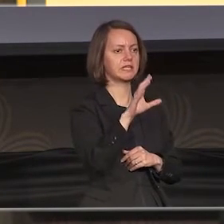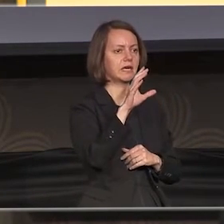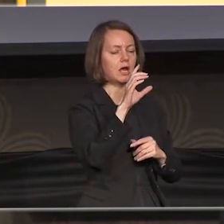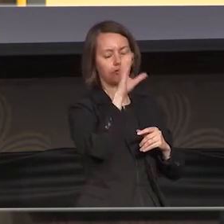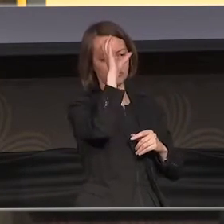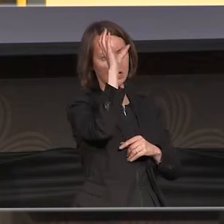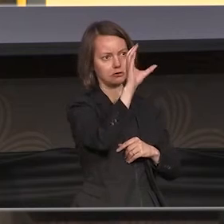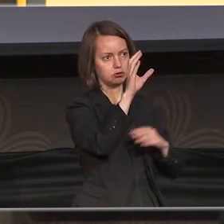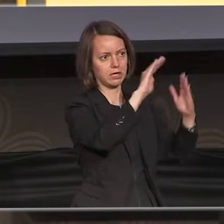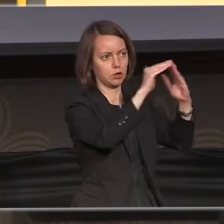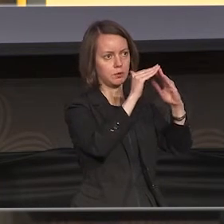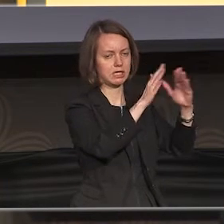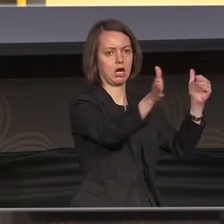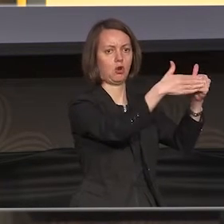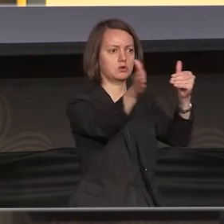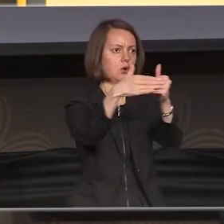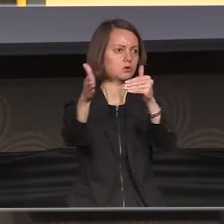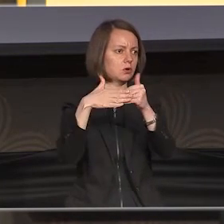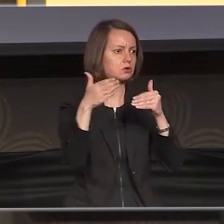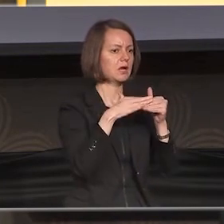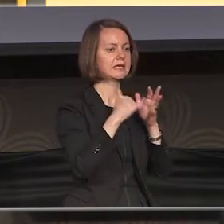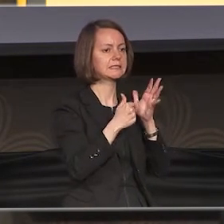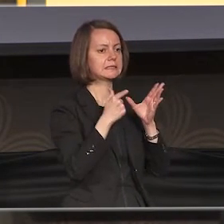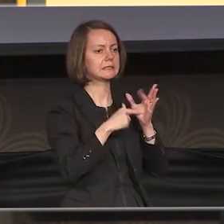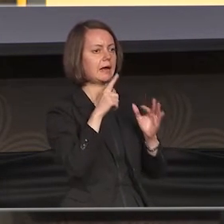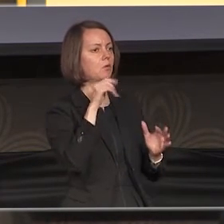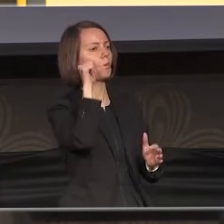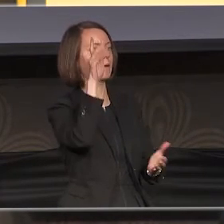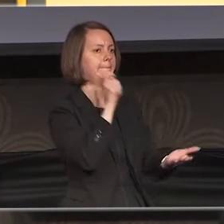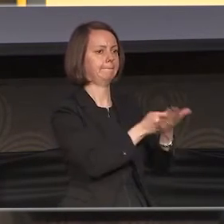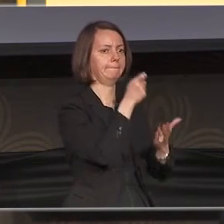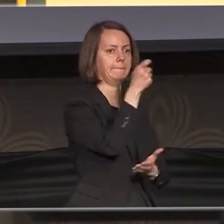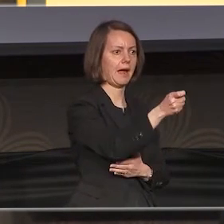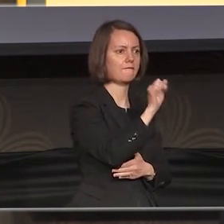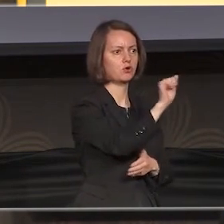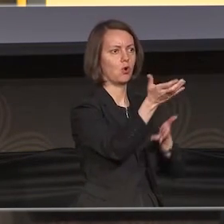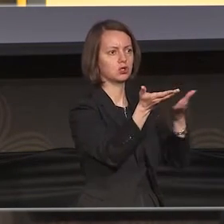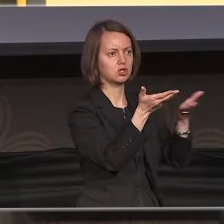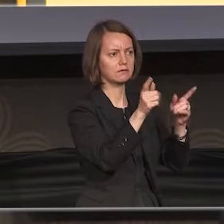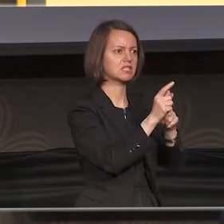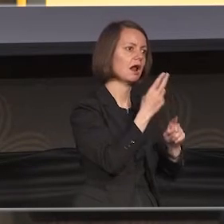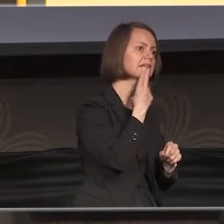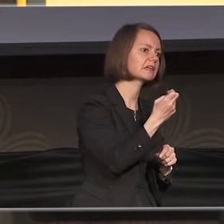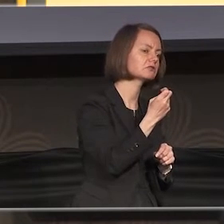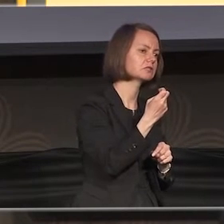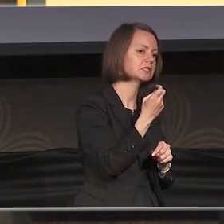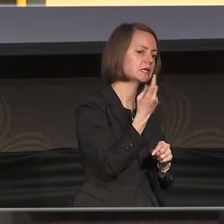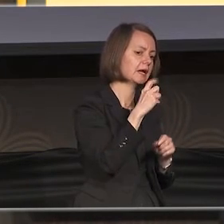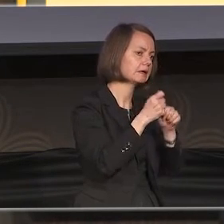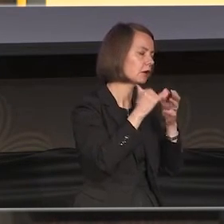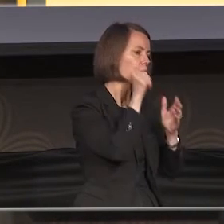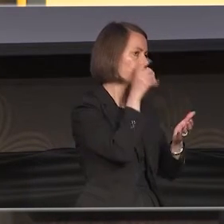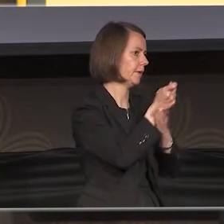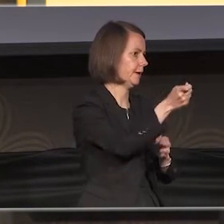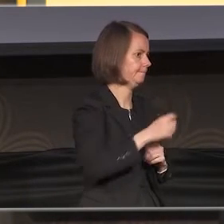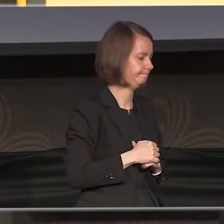Aboriginal communities, saying that the state could no longer afford to pay for essential services like power and electricity.